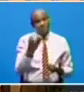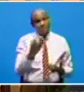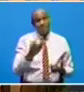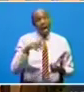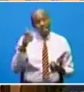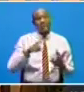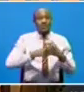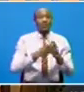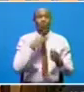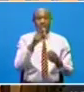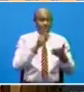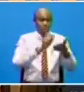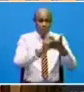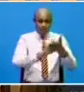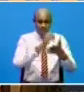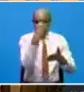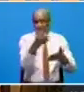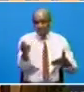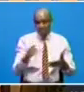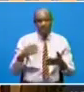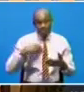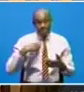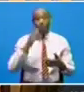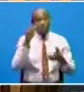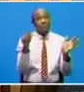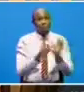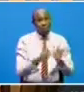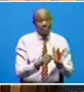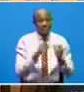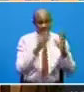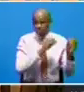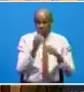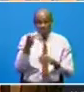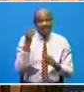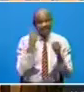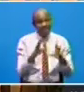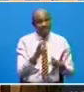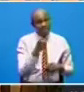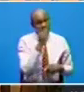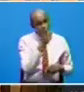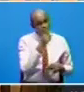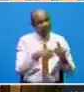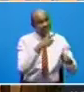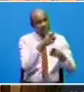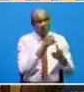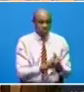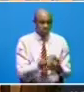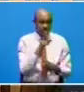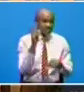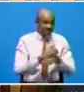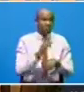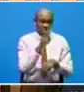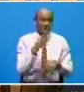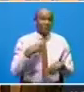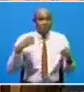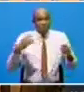sending notices to people. Oh, there's going to be trouble. If you don't move here, you'll be killed on that day. Mm-hmm. So that